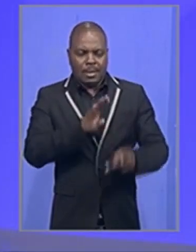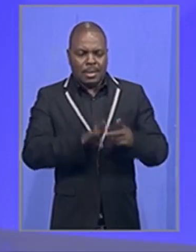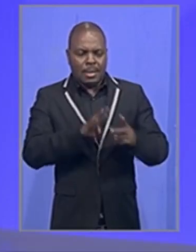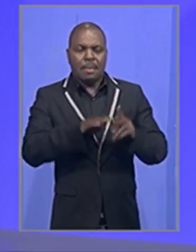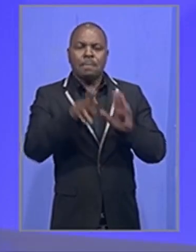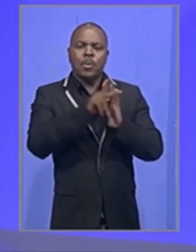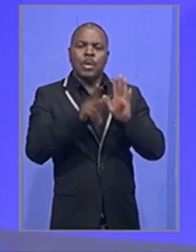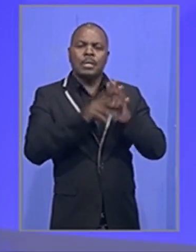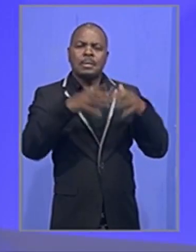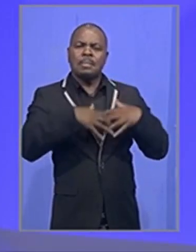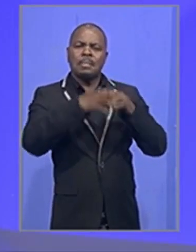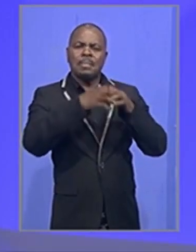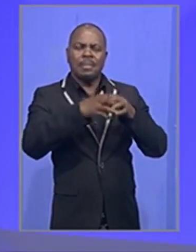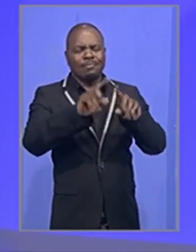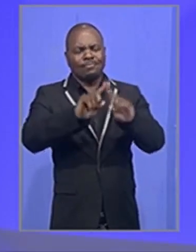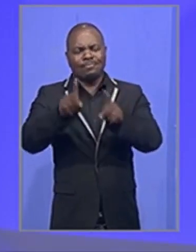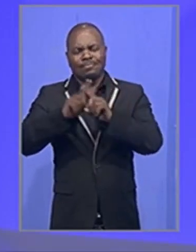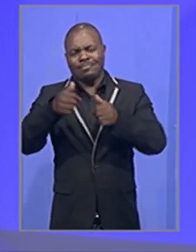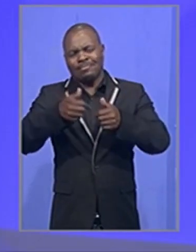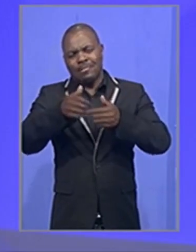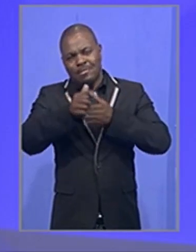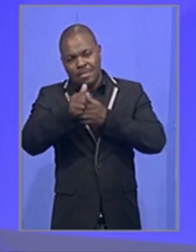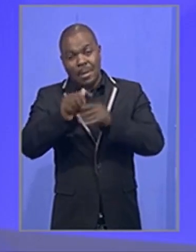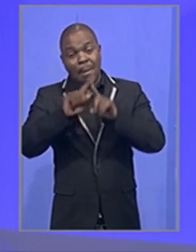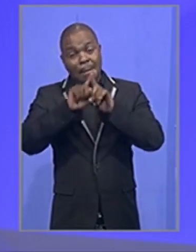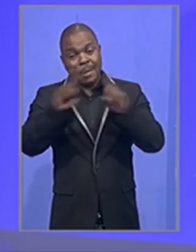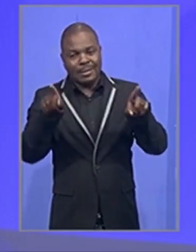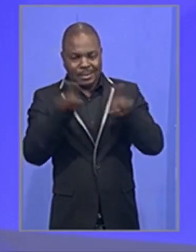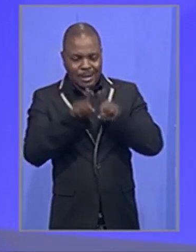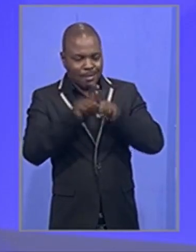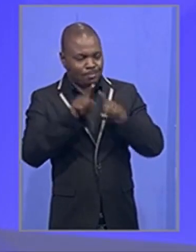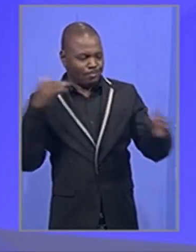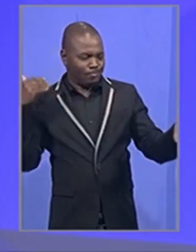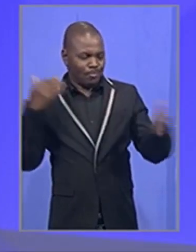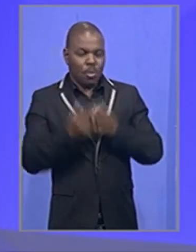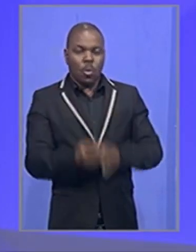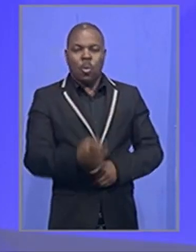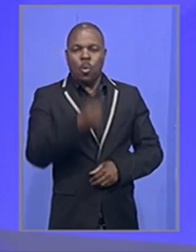nka tlasa boetapele bo fapaneng empa letsatsing la kajeno dilemo tse